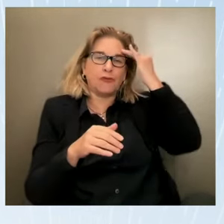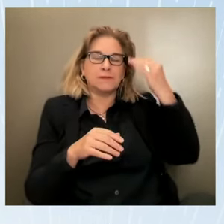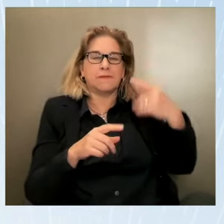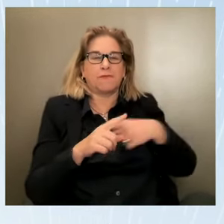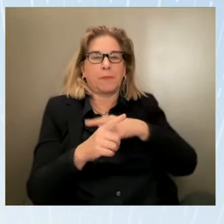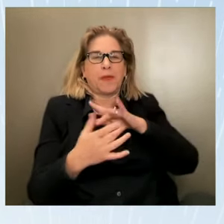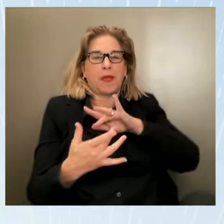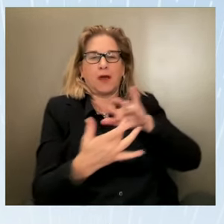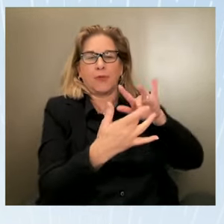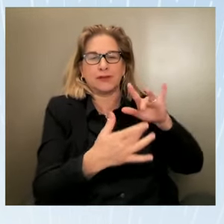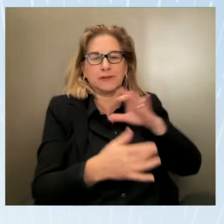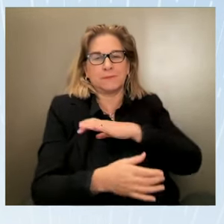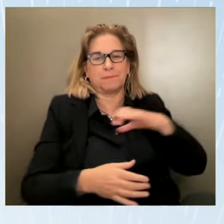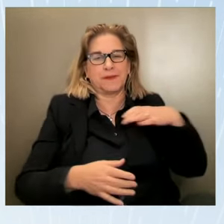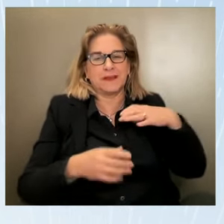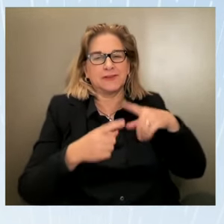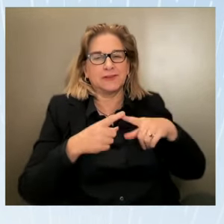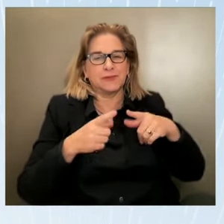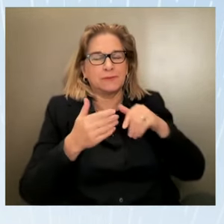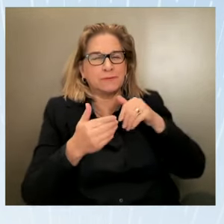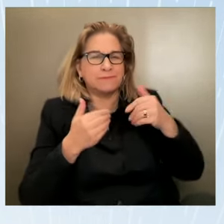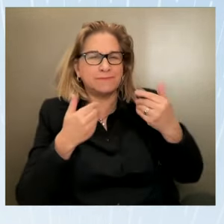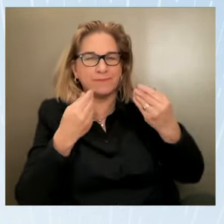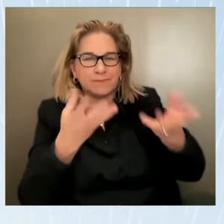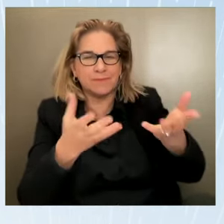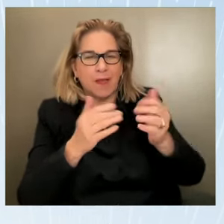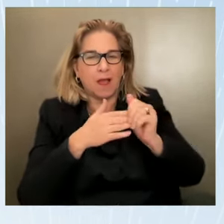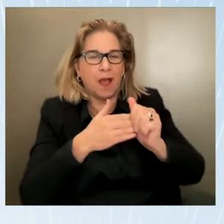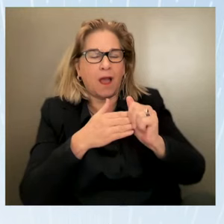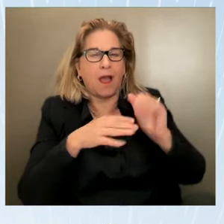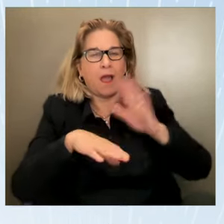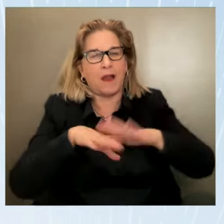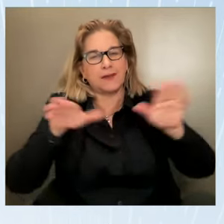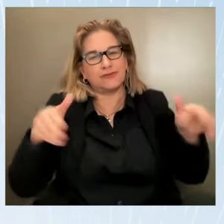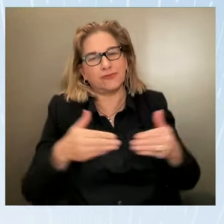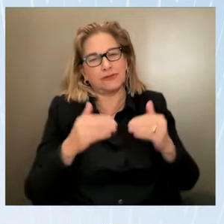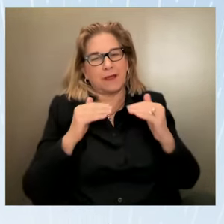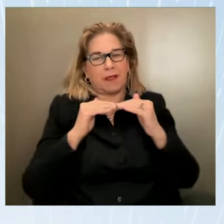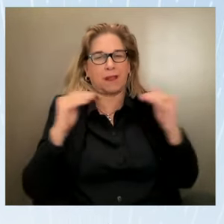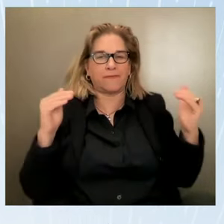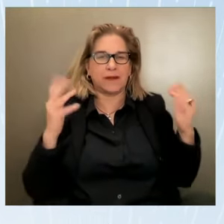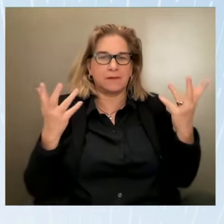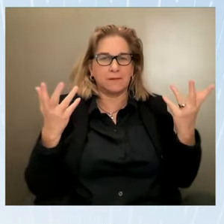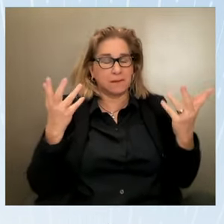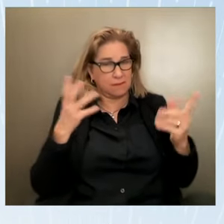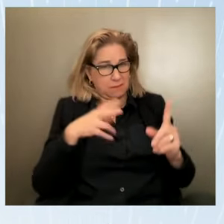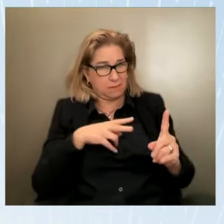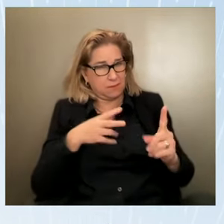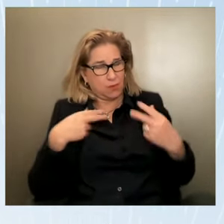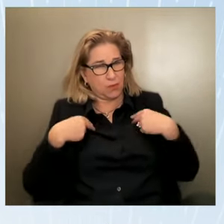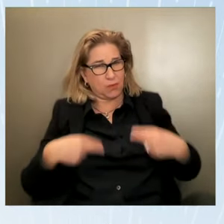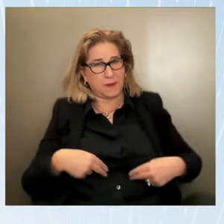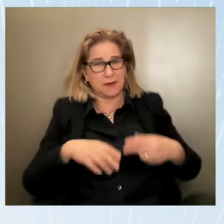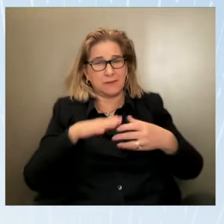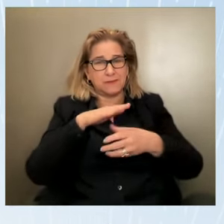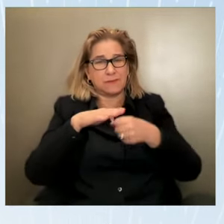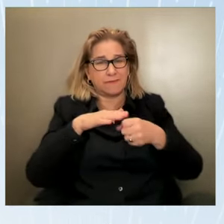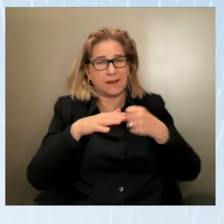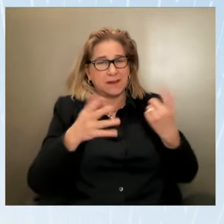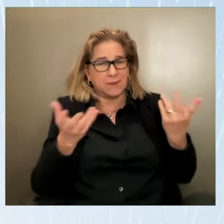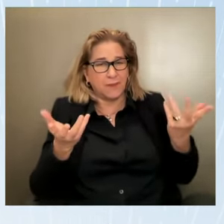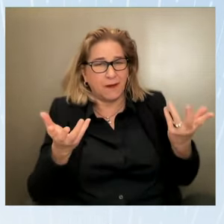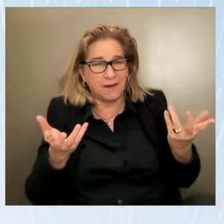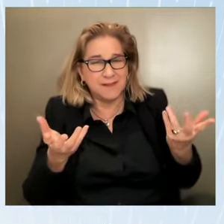introductory-level human trafficking awareness training, a comprehensive resource for federal law enforcement and service provider